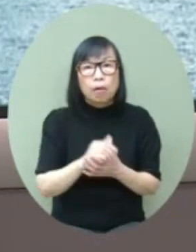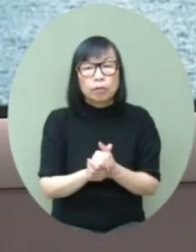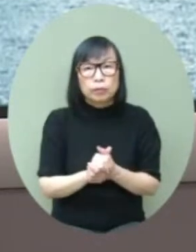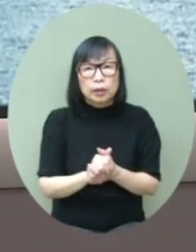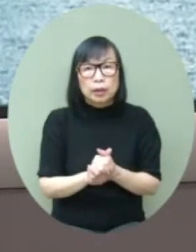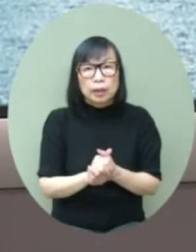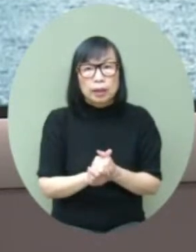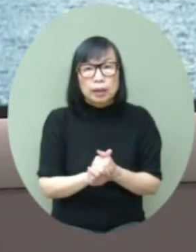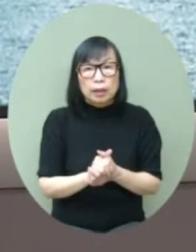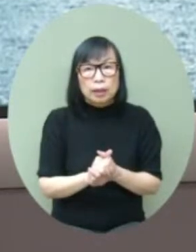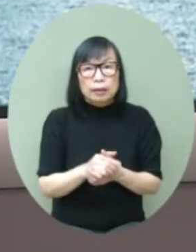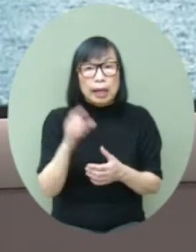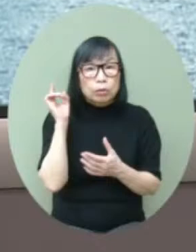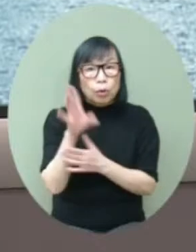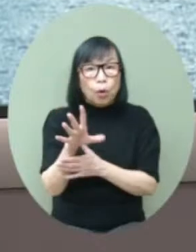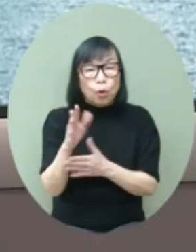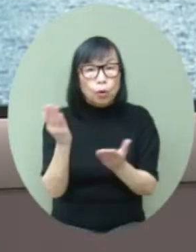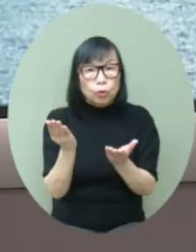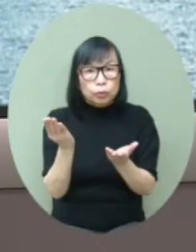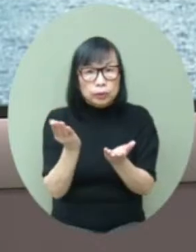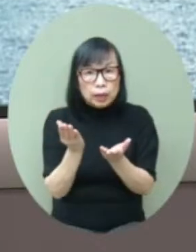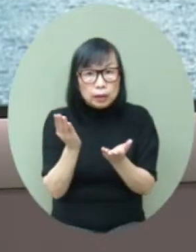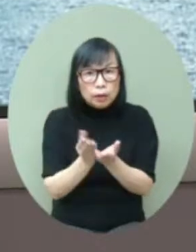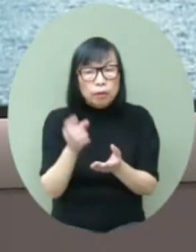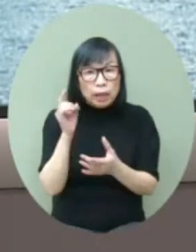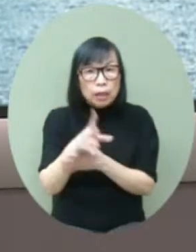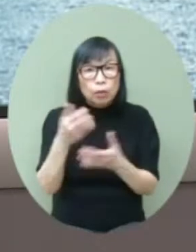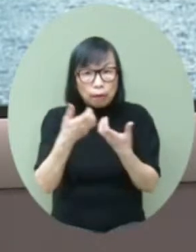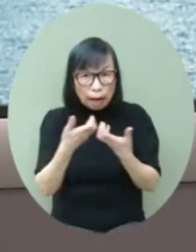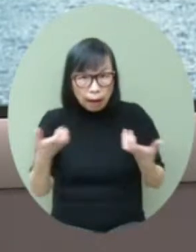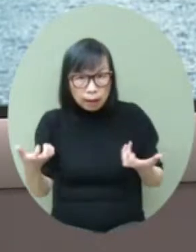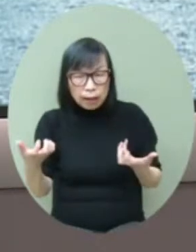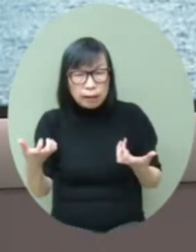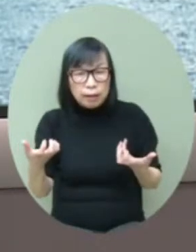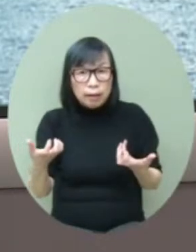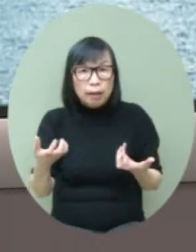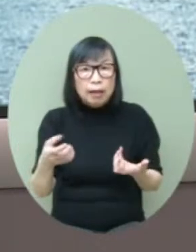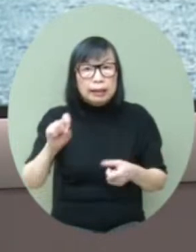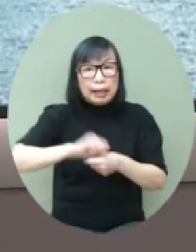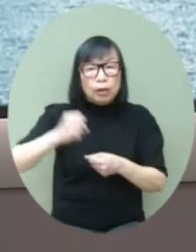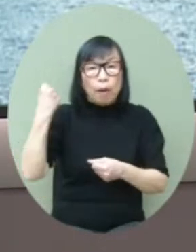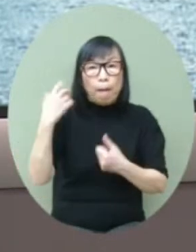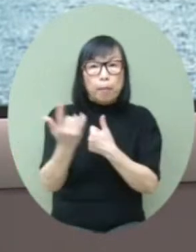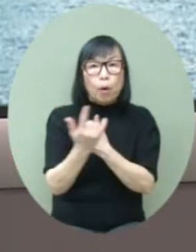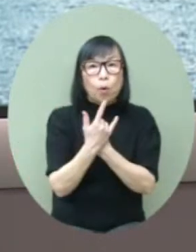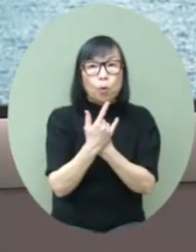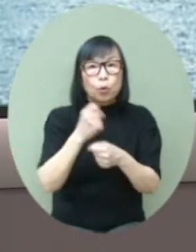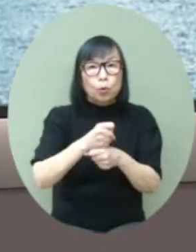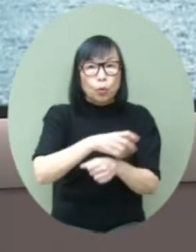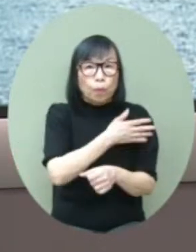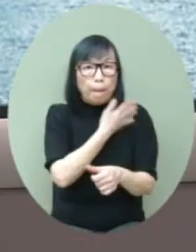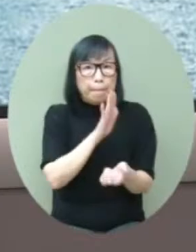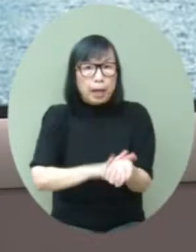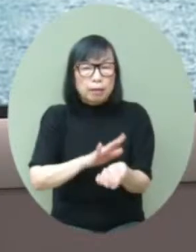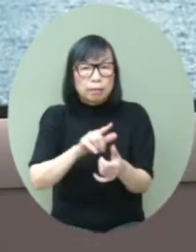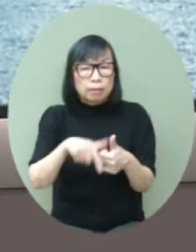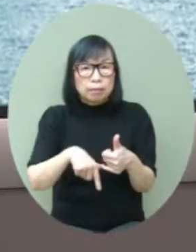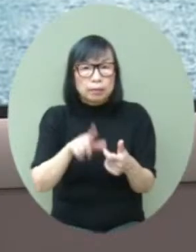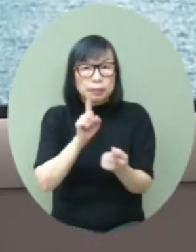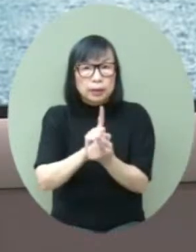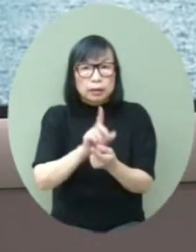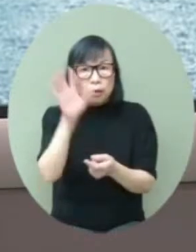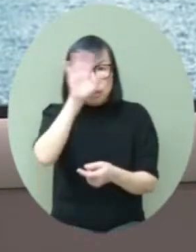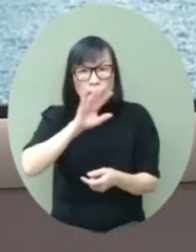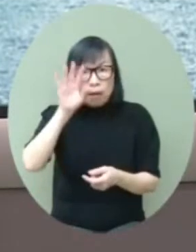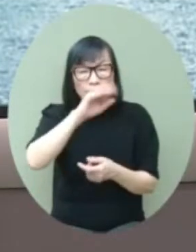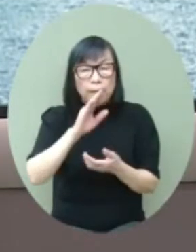critical juncture. I would like to achieve early identification, early isolation, in order to